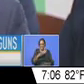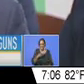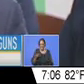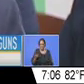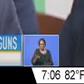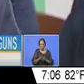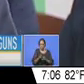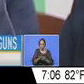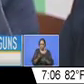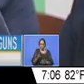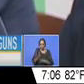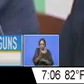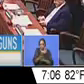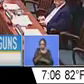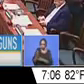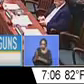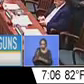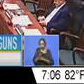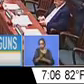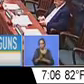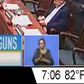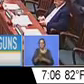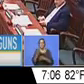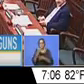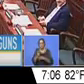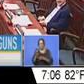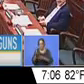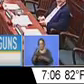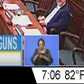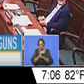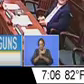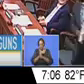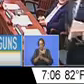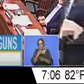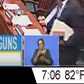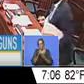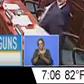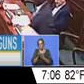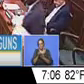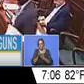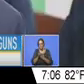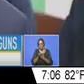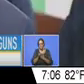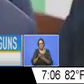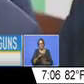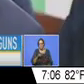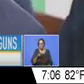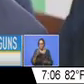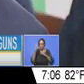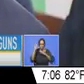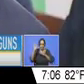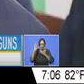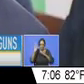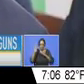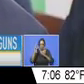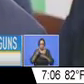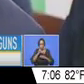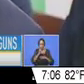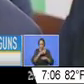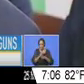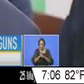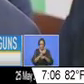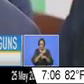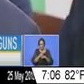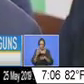were recovered by law enforcement. The Minister of National Security noted that those statistics are disturbing. The Bahamas does not manufacture